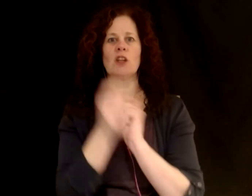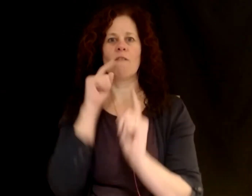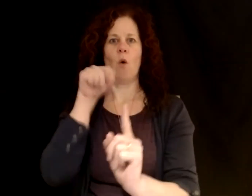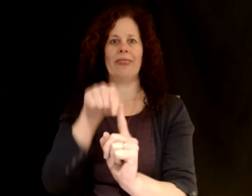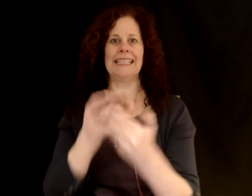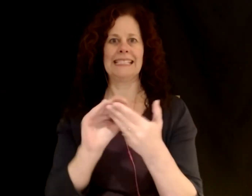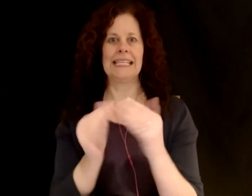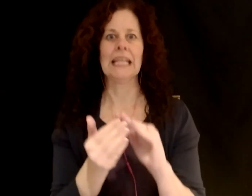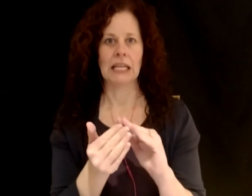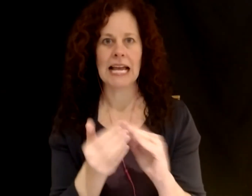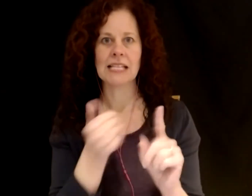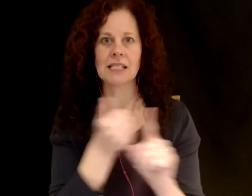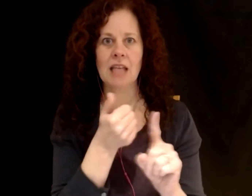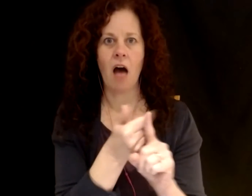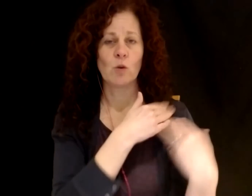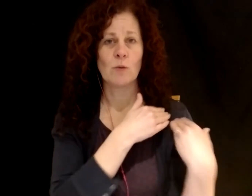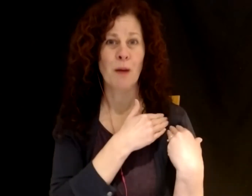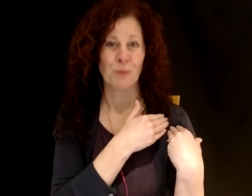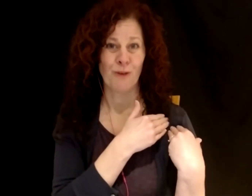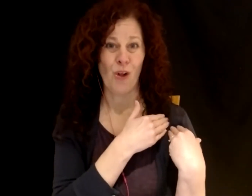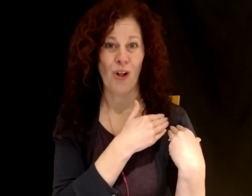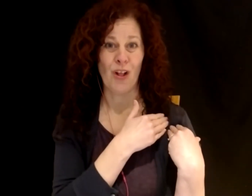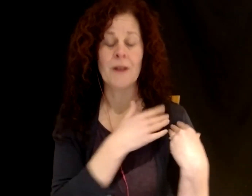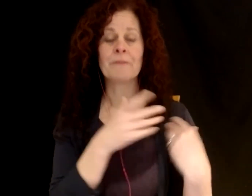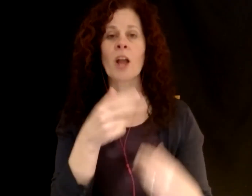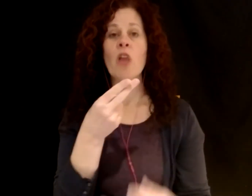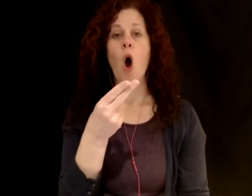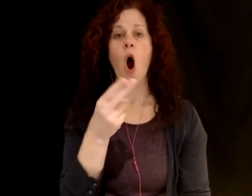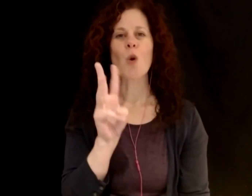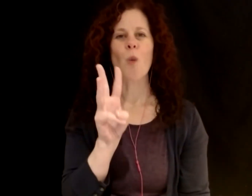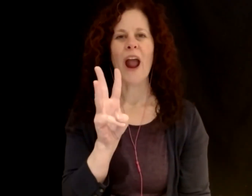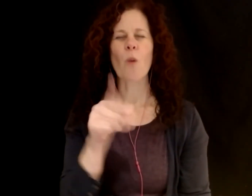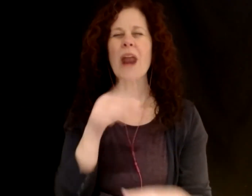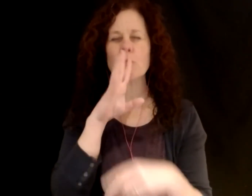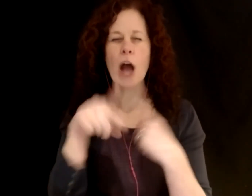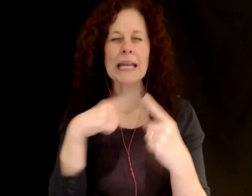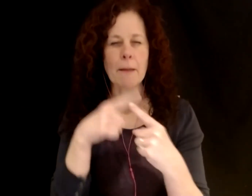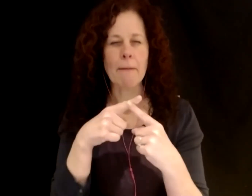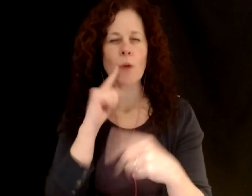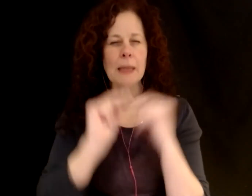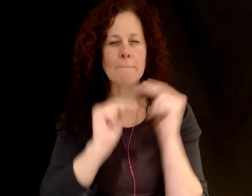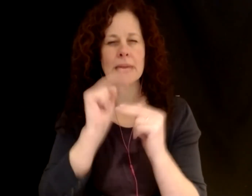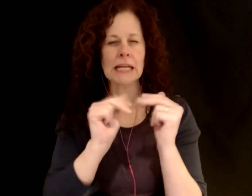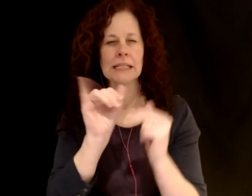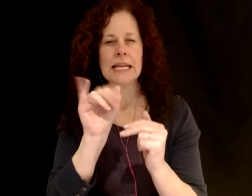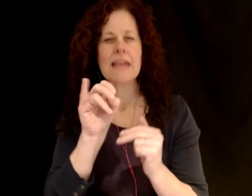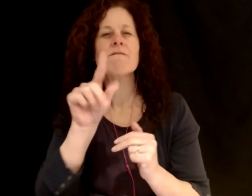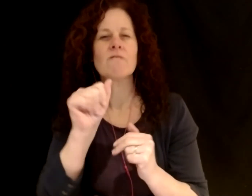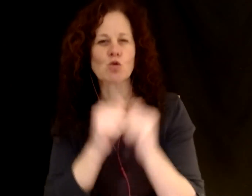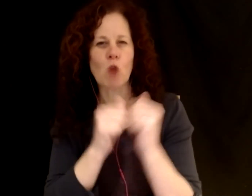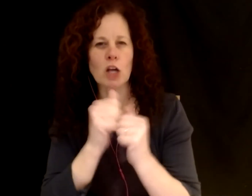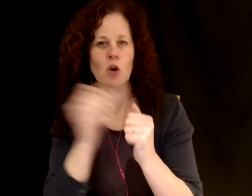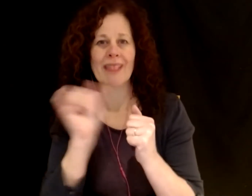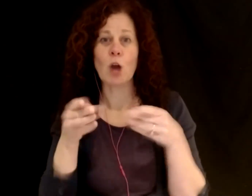the software. What I mean by hardware is the built infrastructure, the roads,